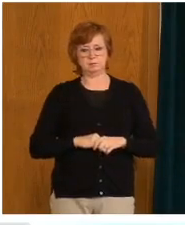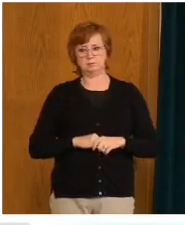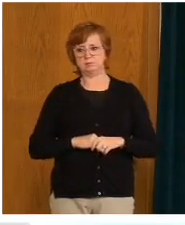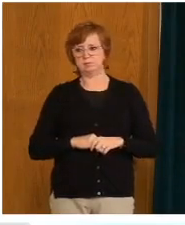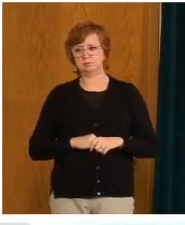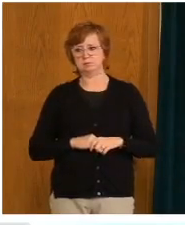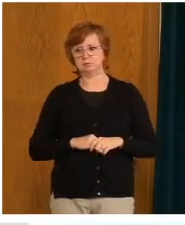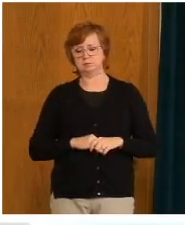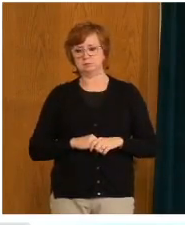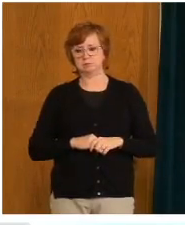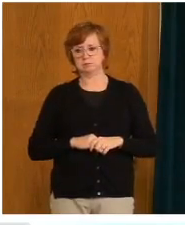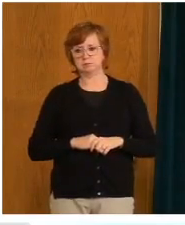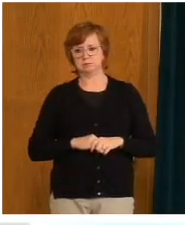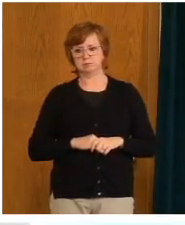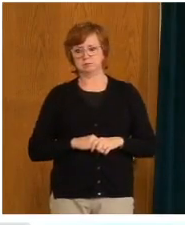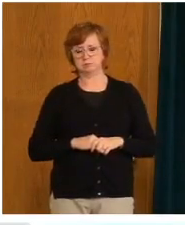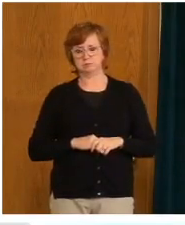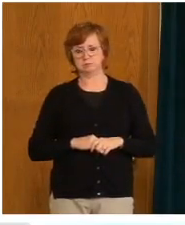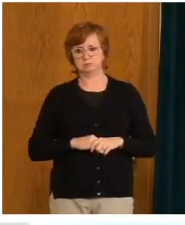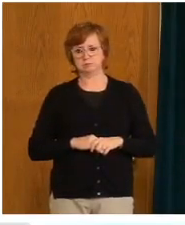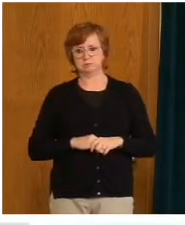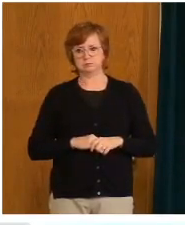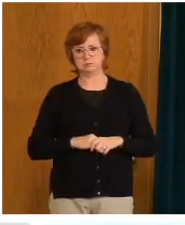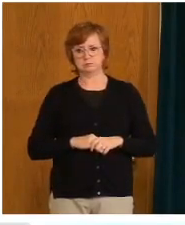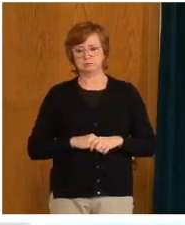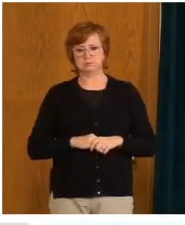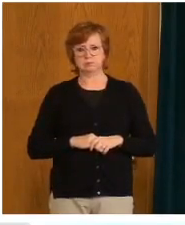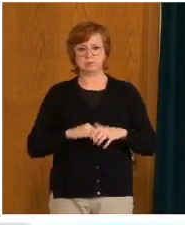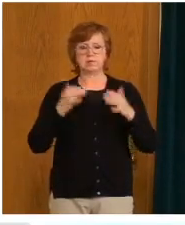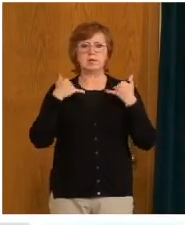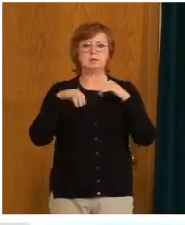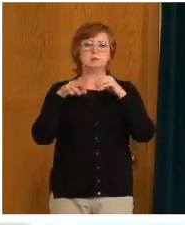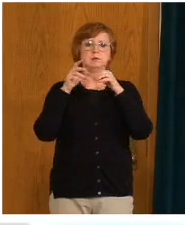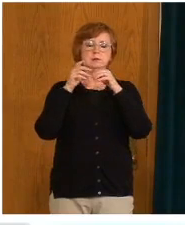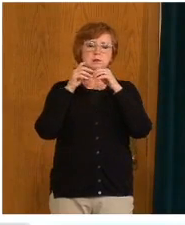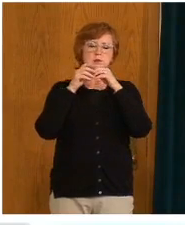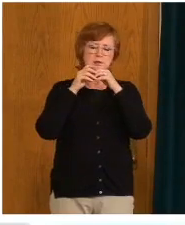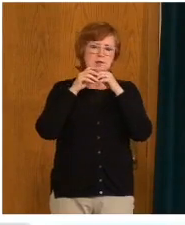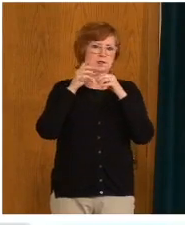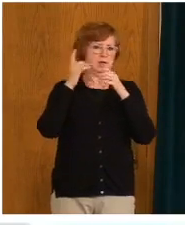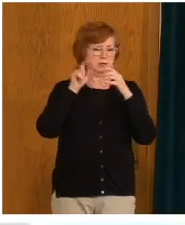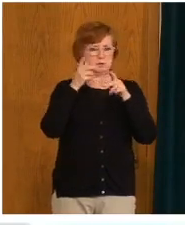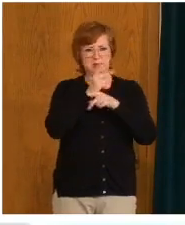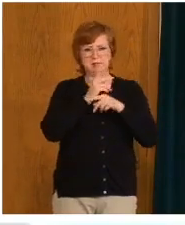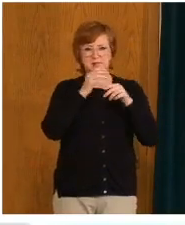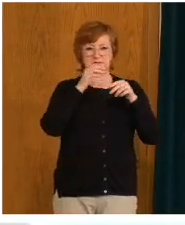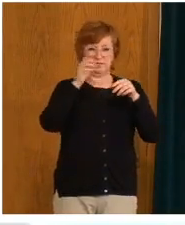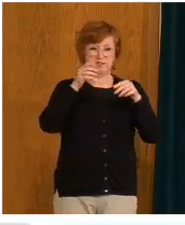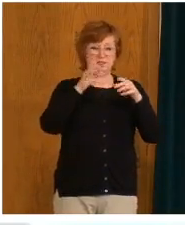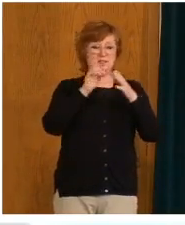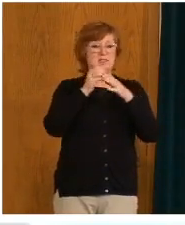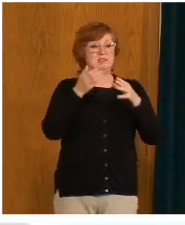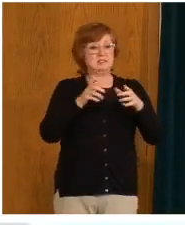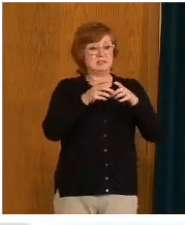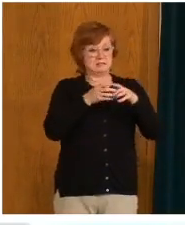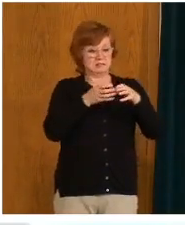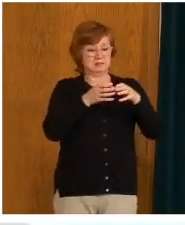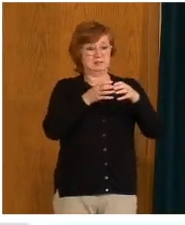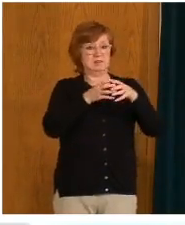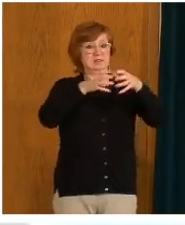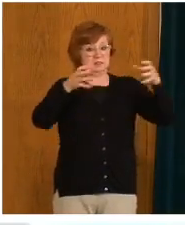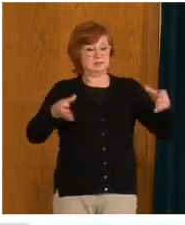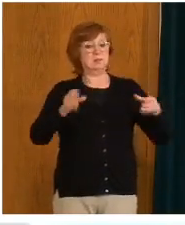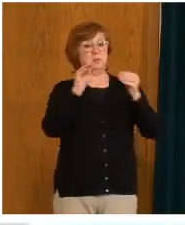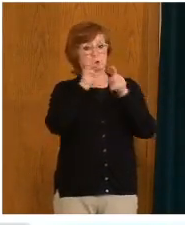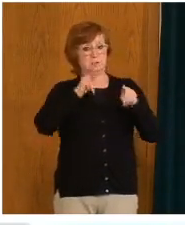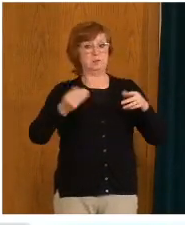uptake second dose, and are able to enter step 3. Still some caution around indoor public gatherings as well. We're increasing the size, but we all need to